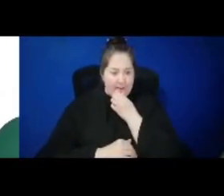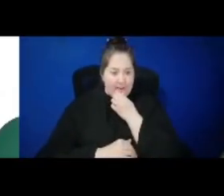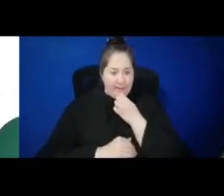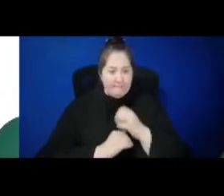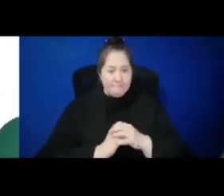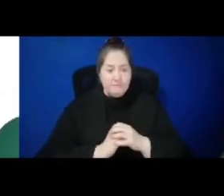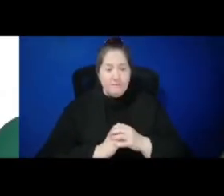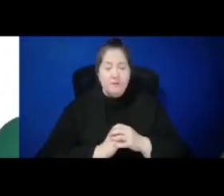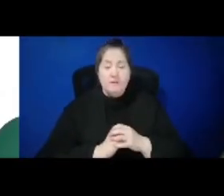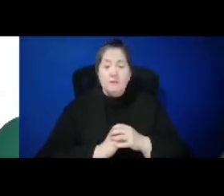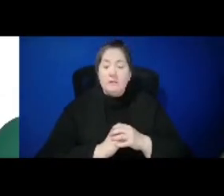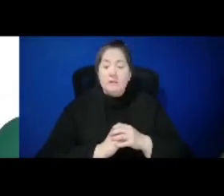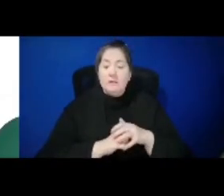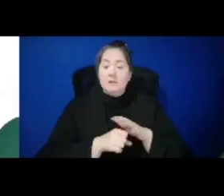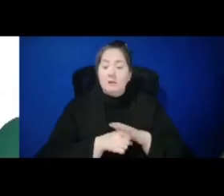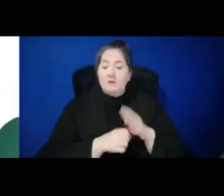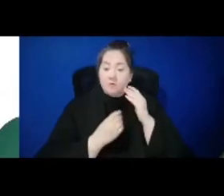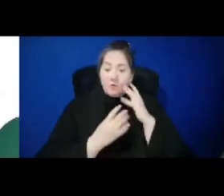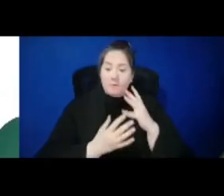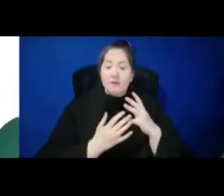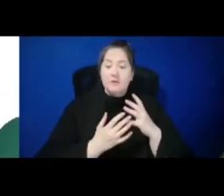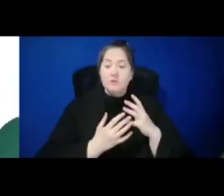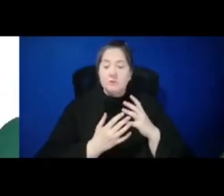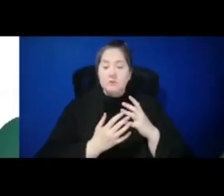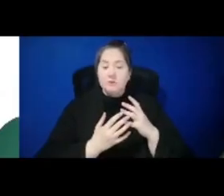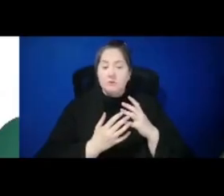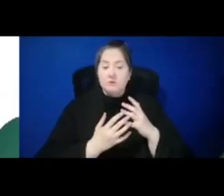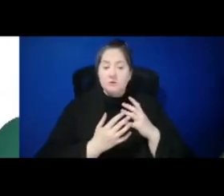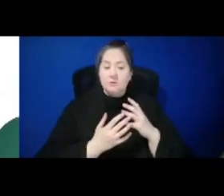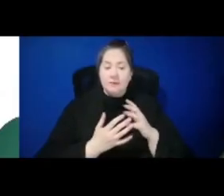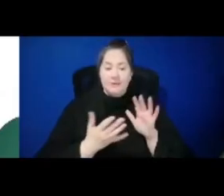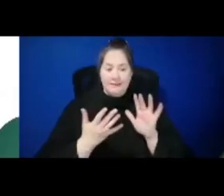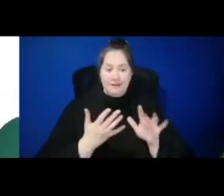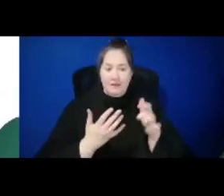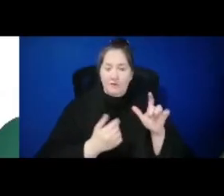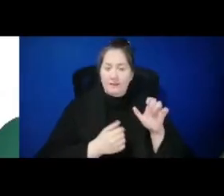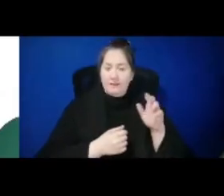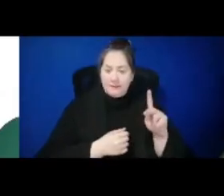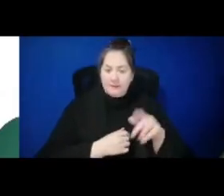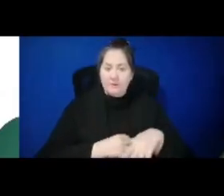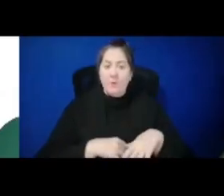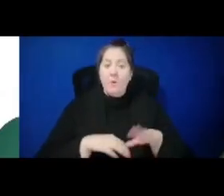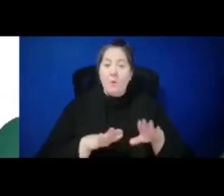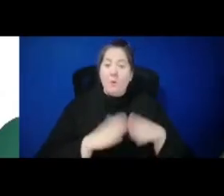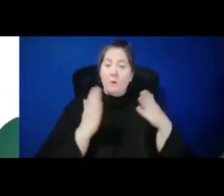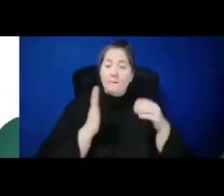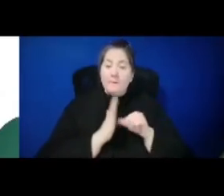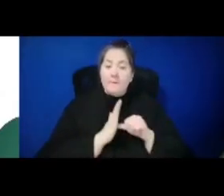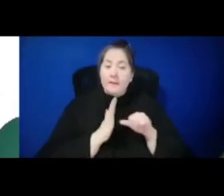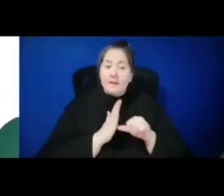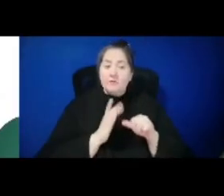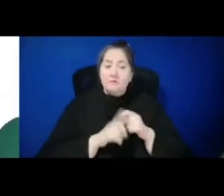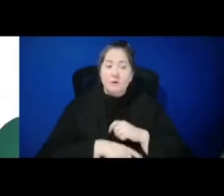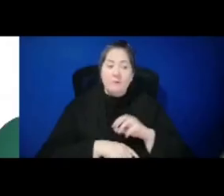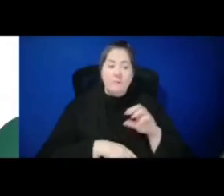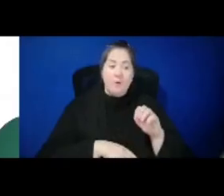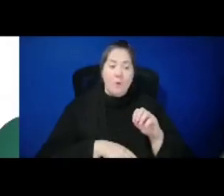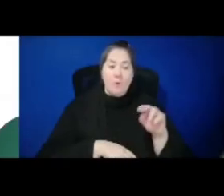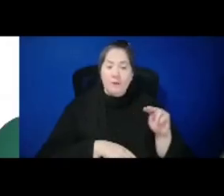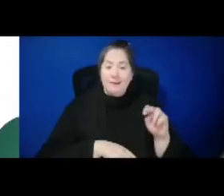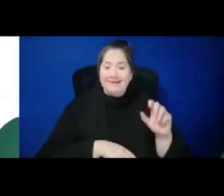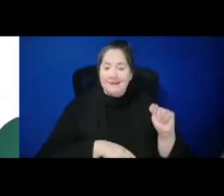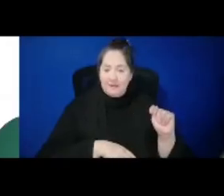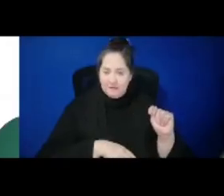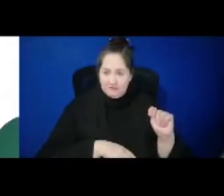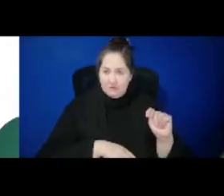information, at the bottom of My Next Move, you can actually click on another link to open a page from ONET, which tells